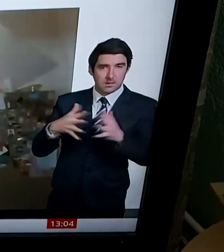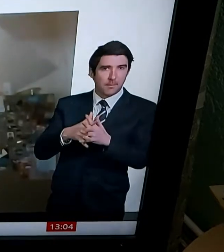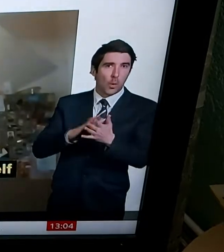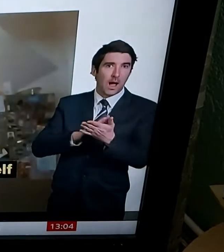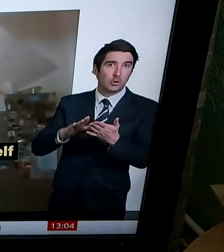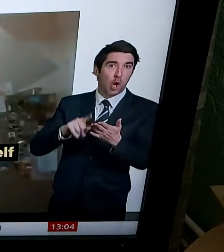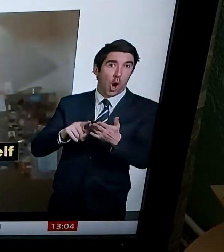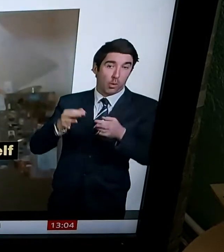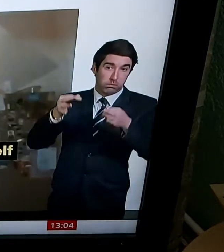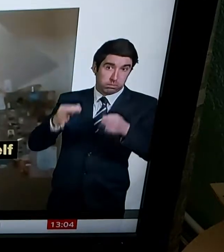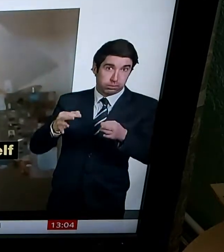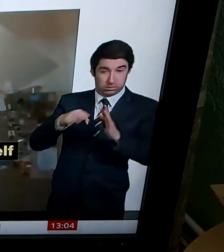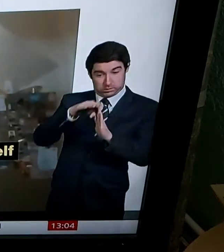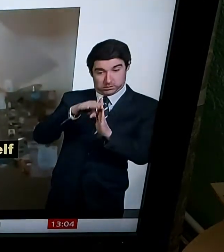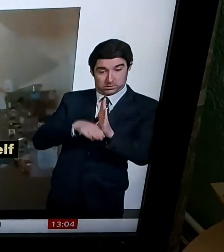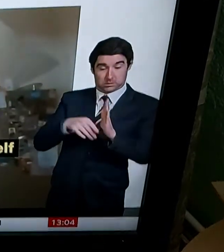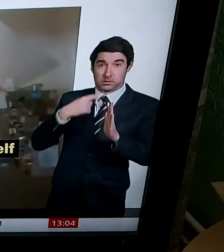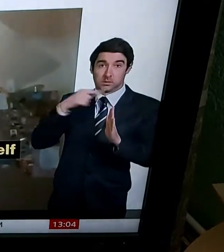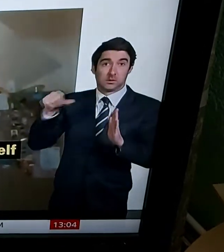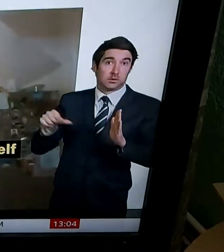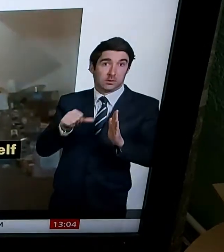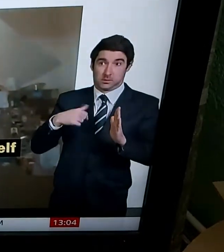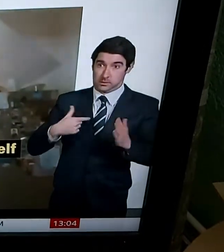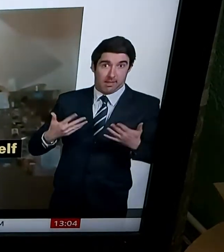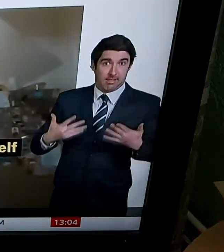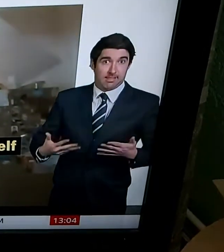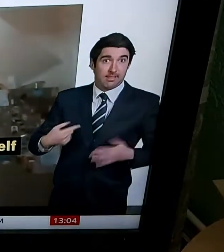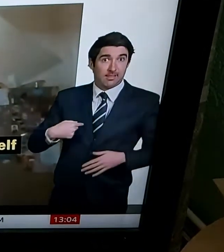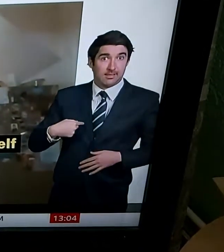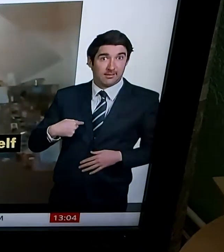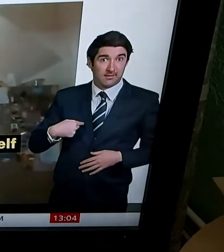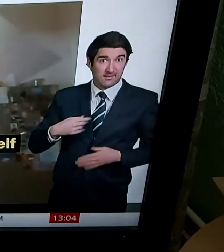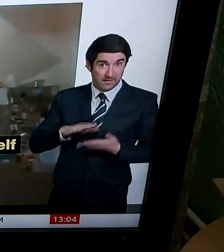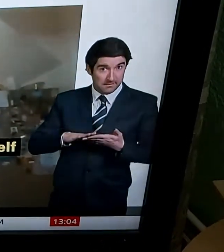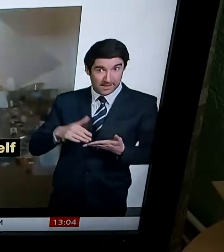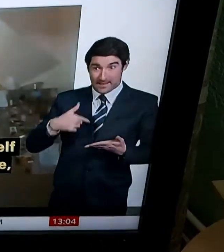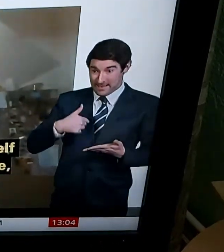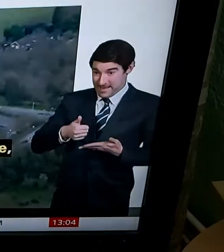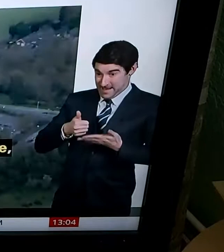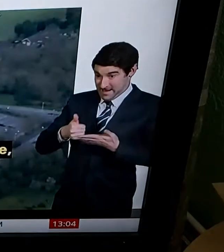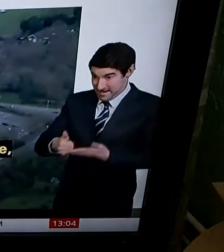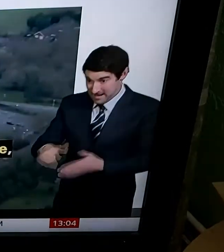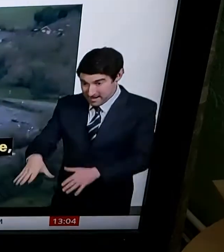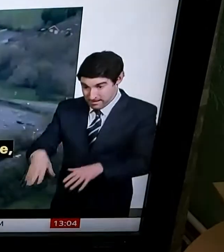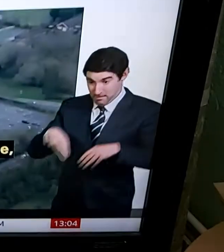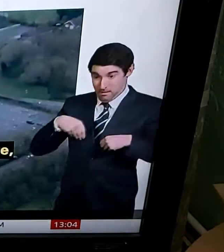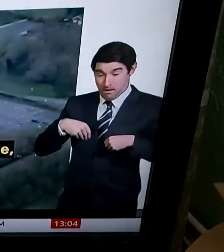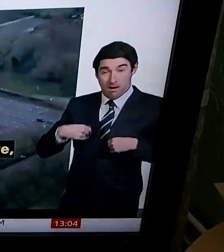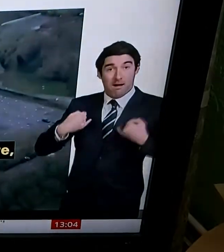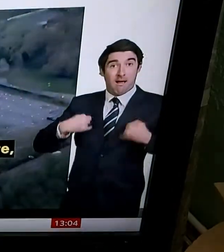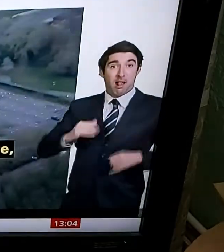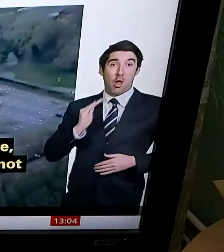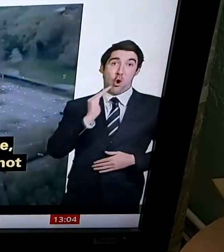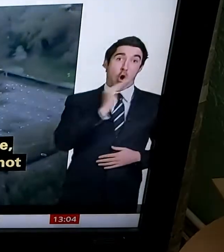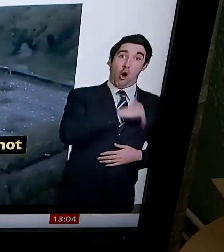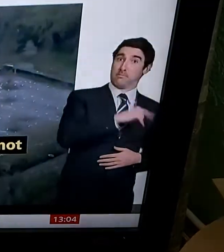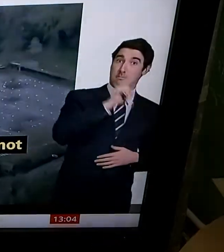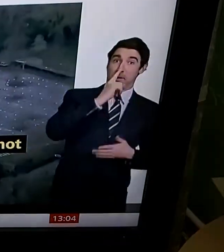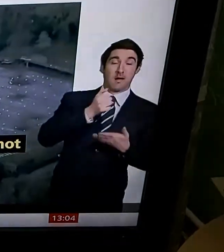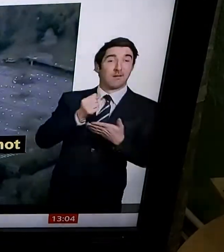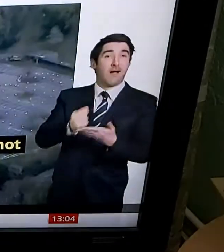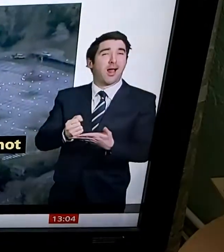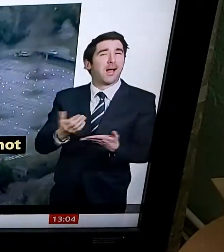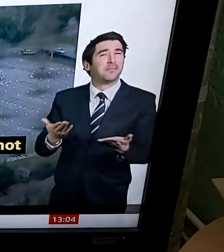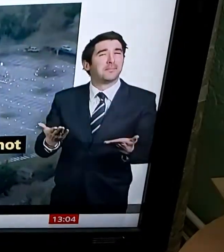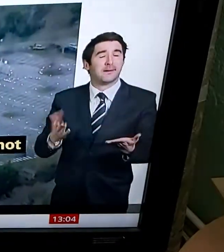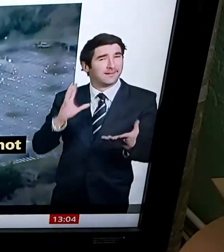and potentially therefore risking myself becoming ill and not being able to help others. NHS staff are now being